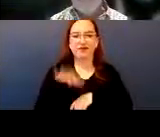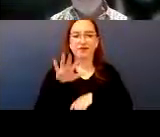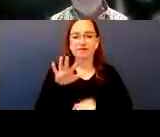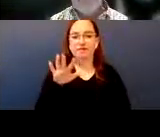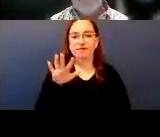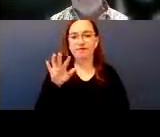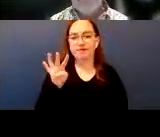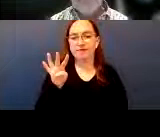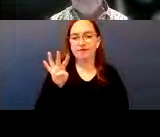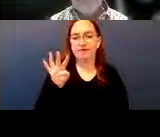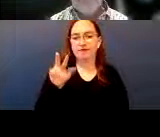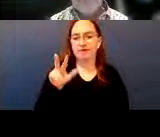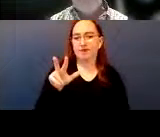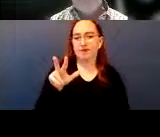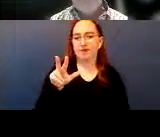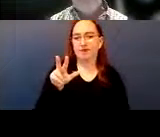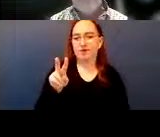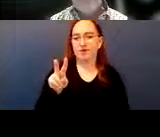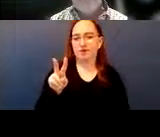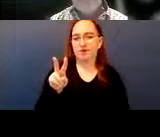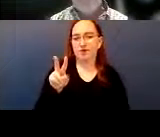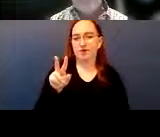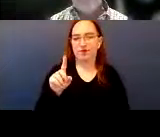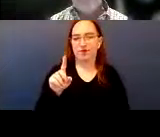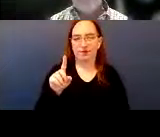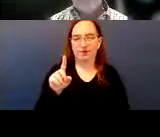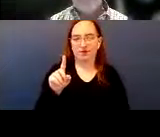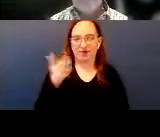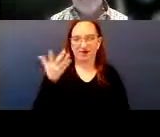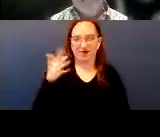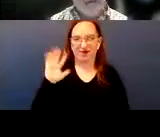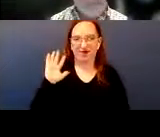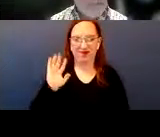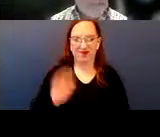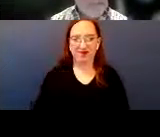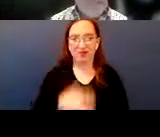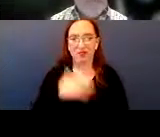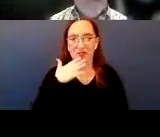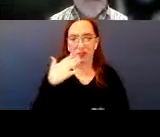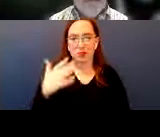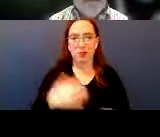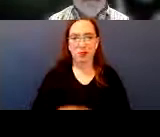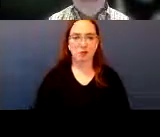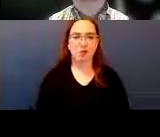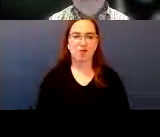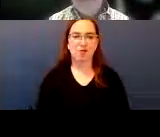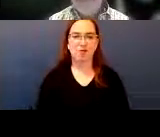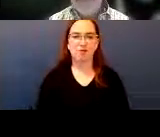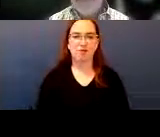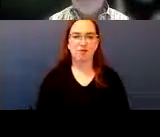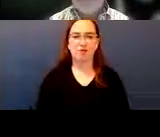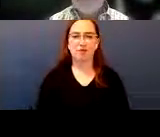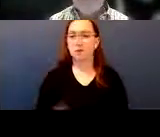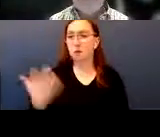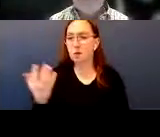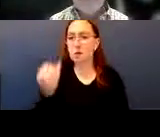4, 3, 2, 1. Thank you. And then, if you don't